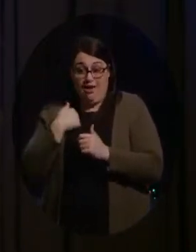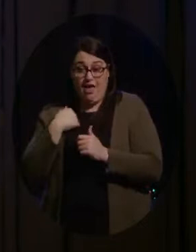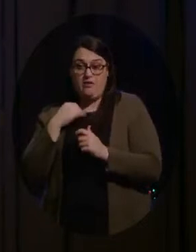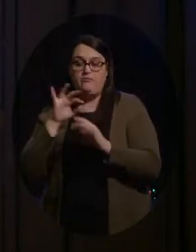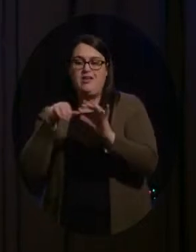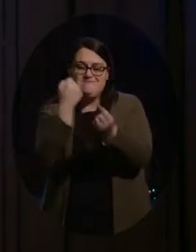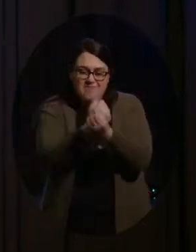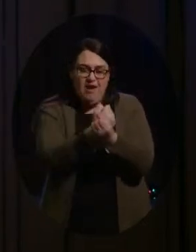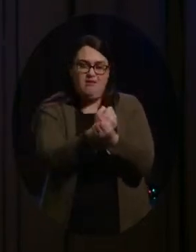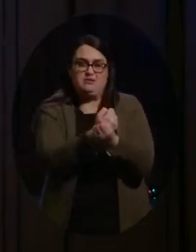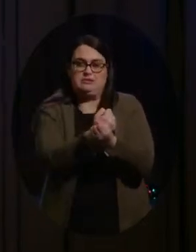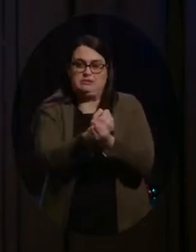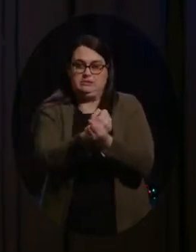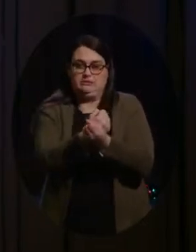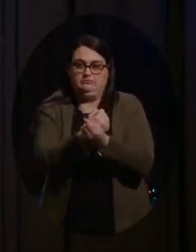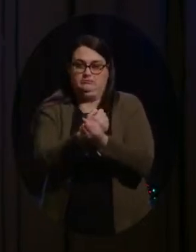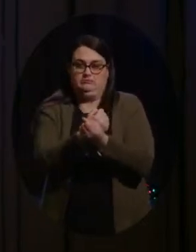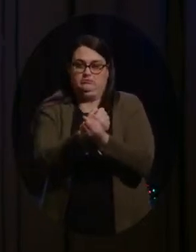your gun.